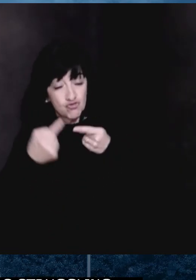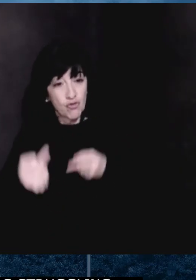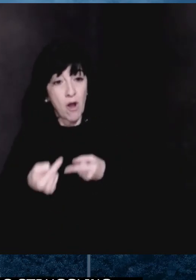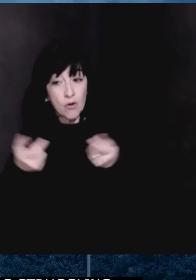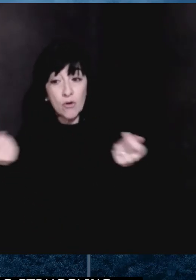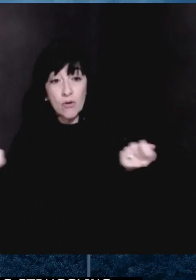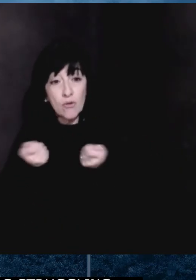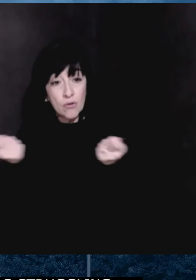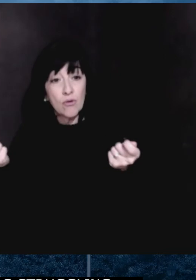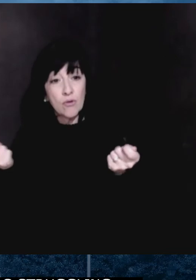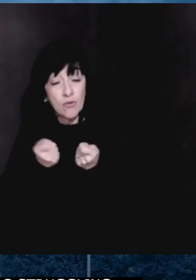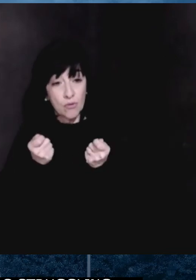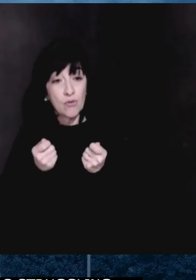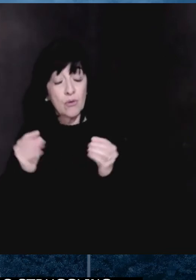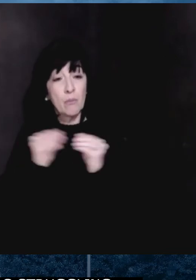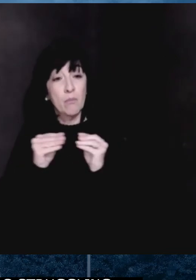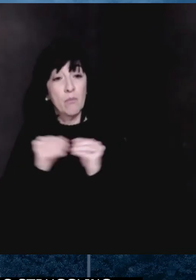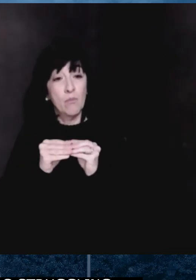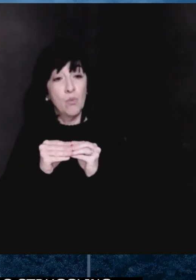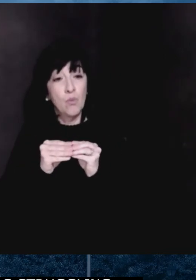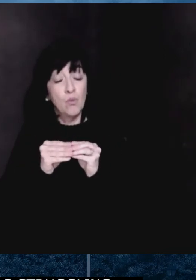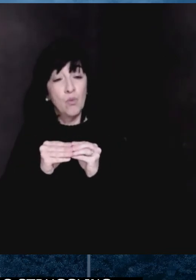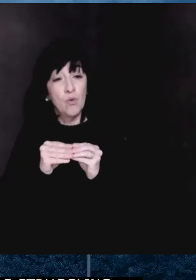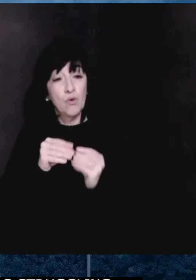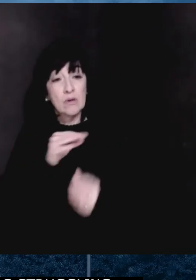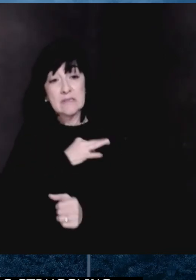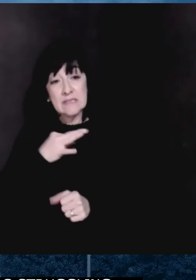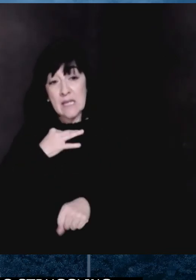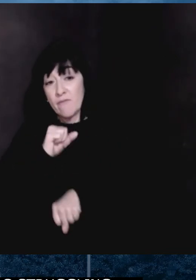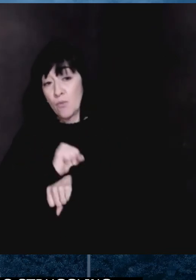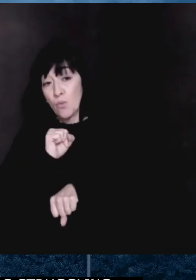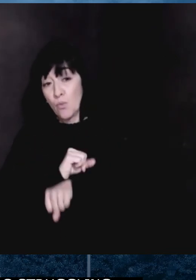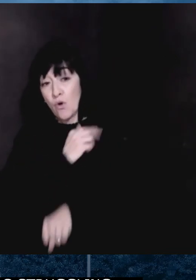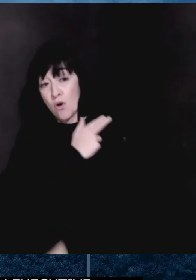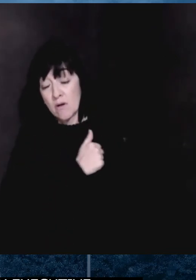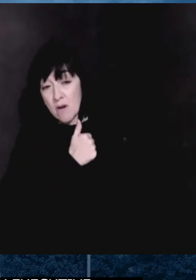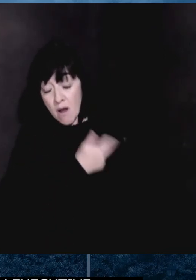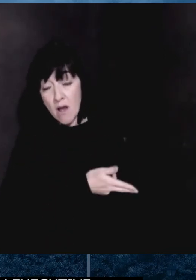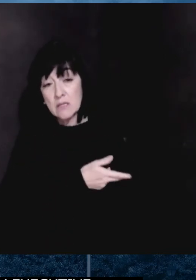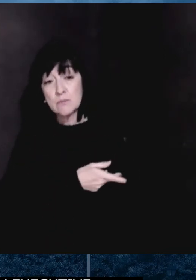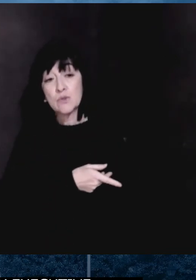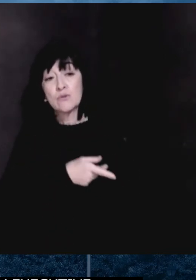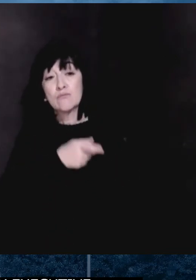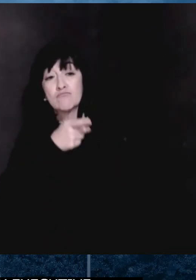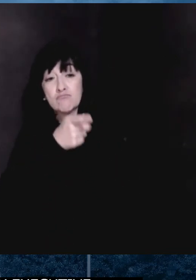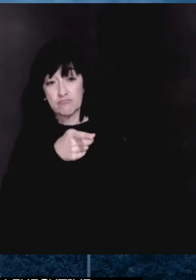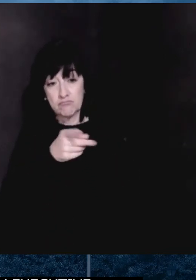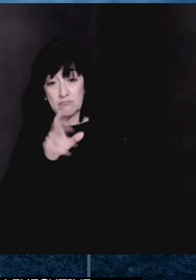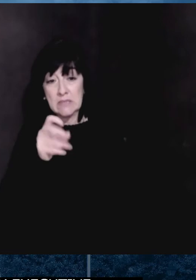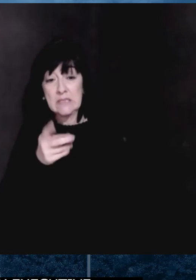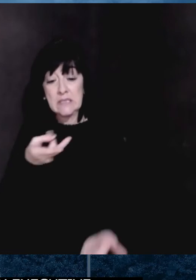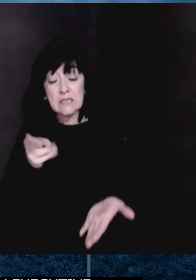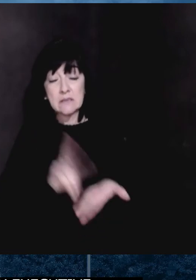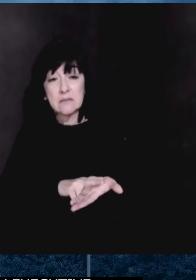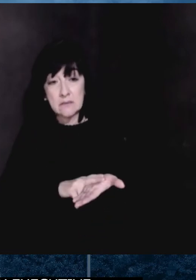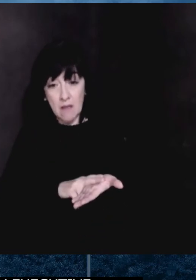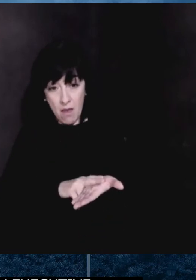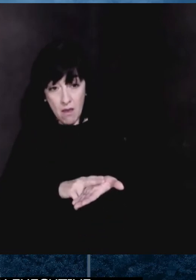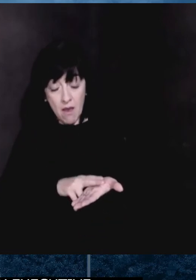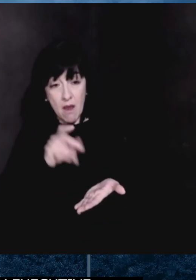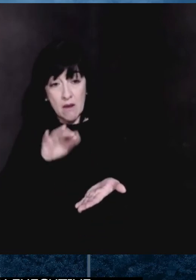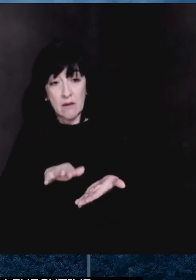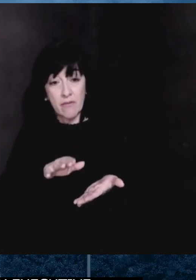to alleviate that? Yeah, so we'll know better later this week when we have our weekly call with them, but the